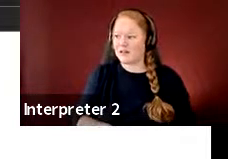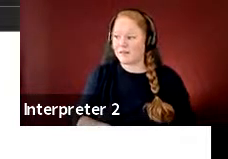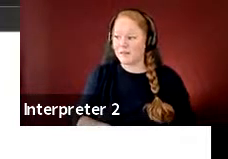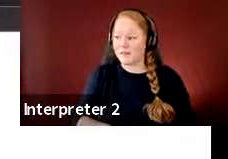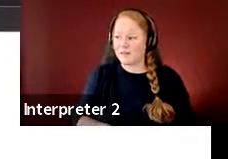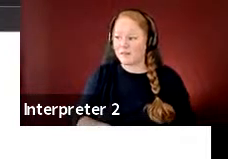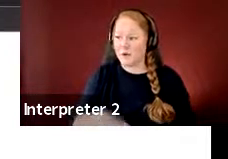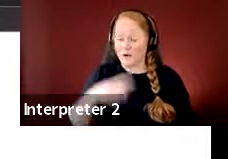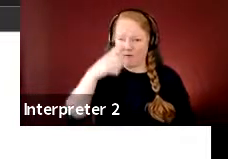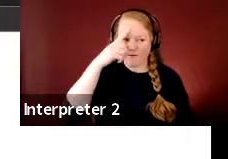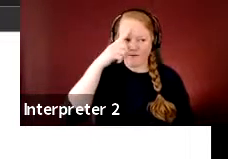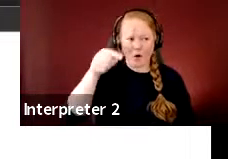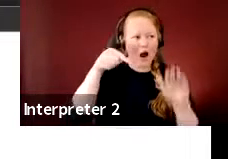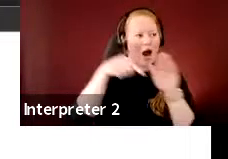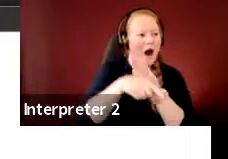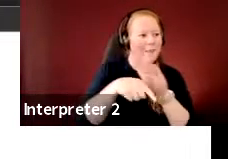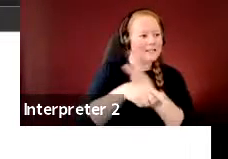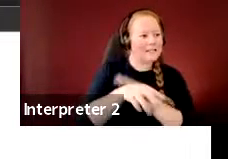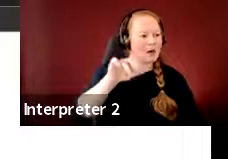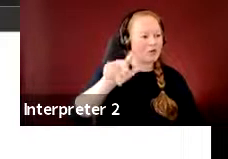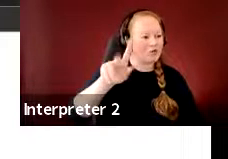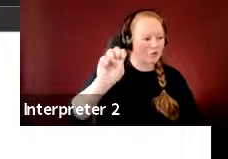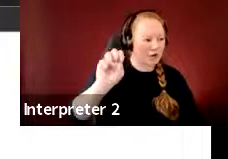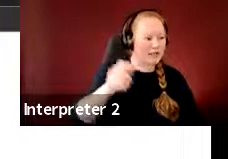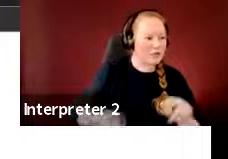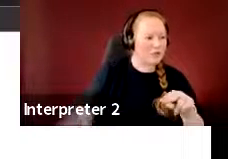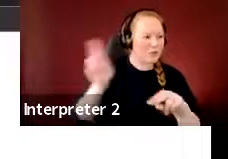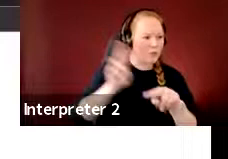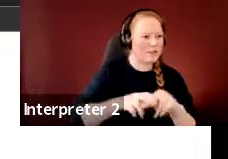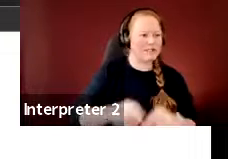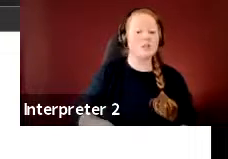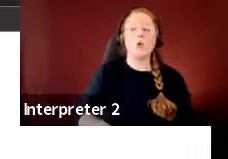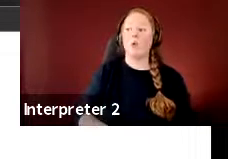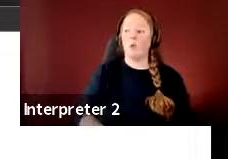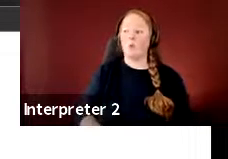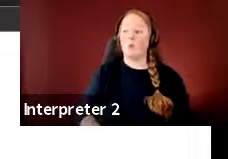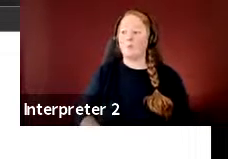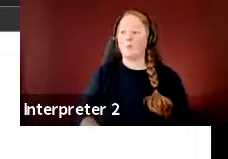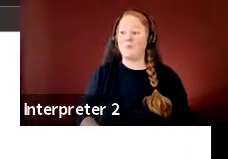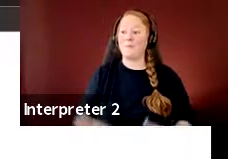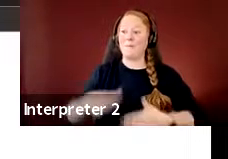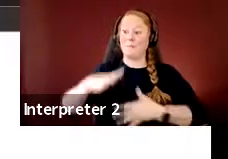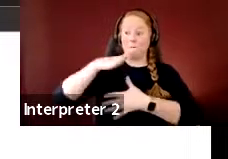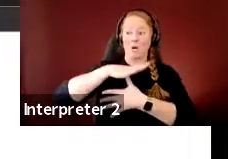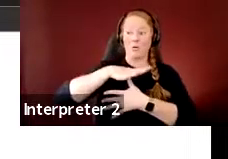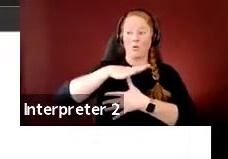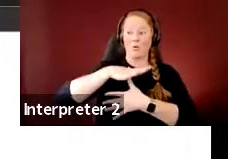Okay, so next, oh, I got it here. Okay, so the priority 1, funding